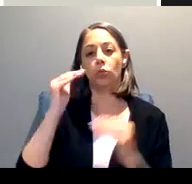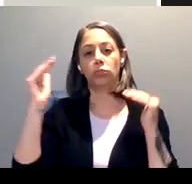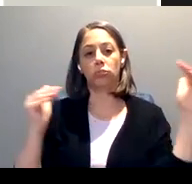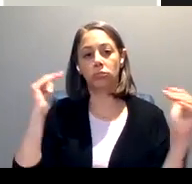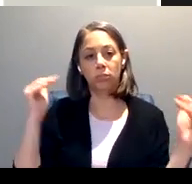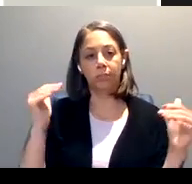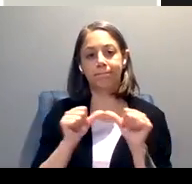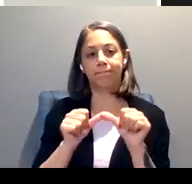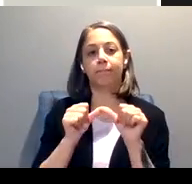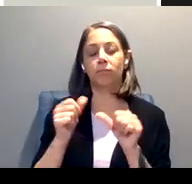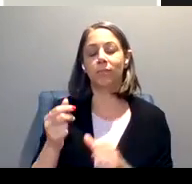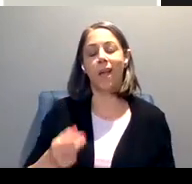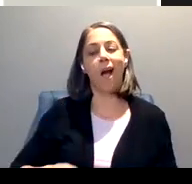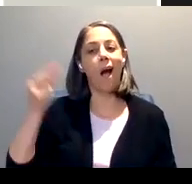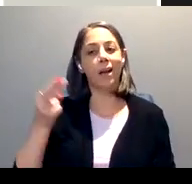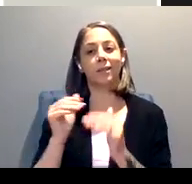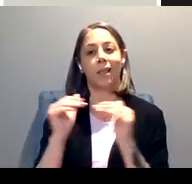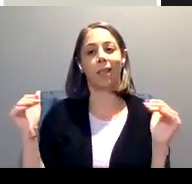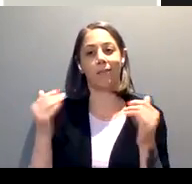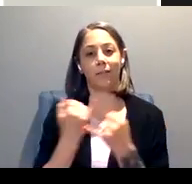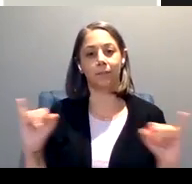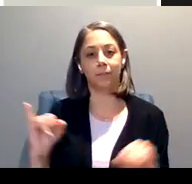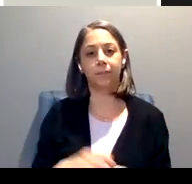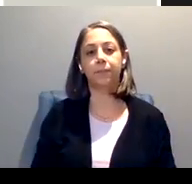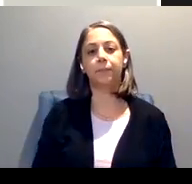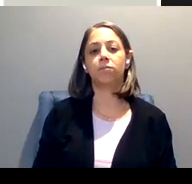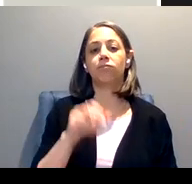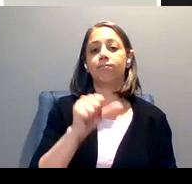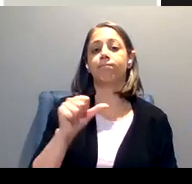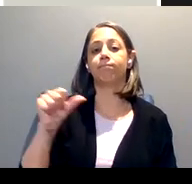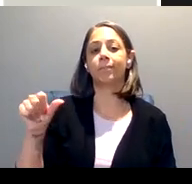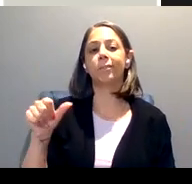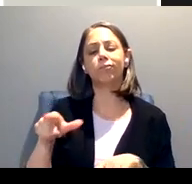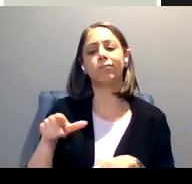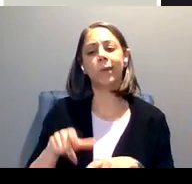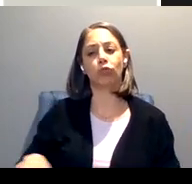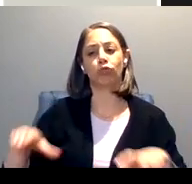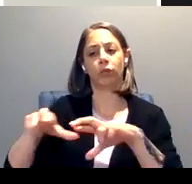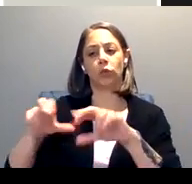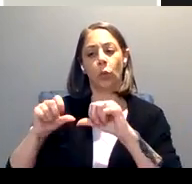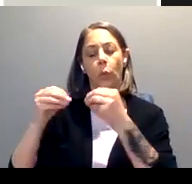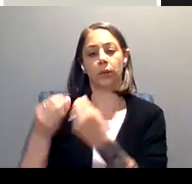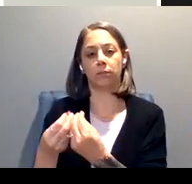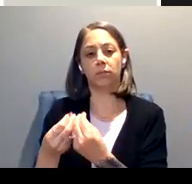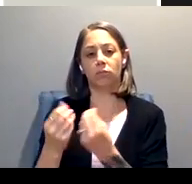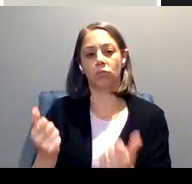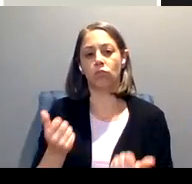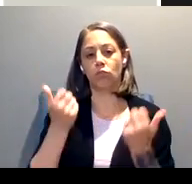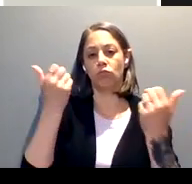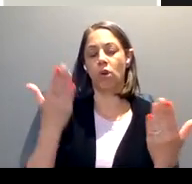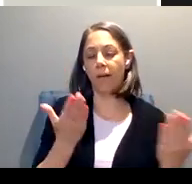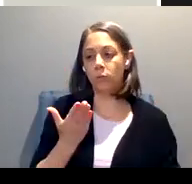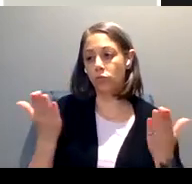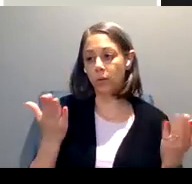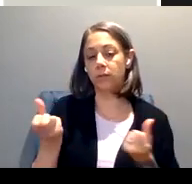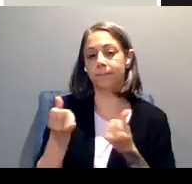their highest level of independence. Area agencies on aging are regional organizations that provide the